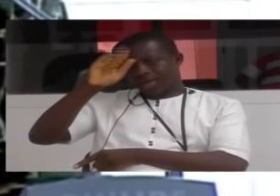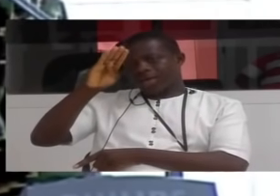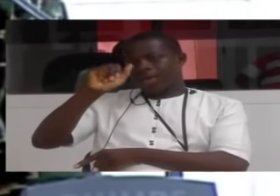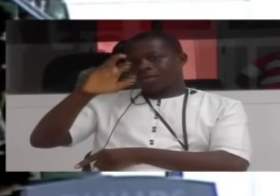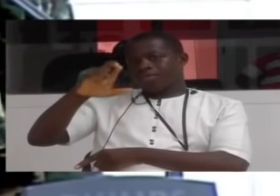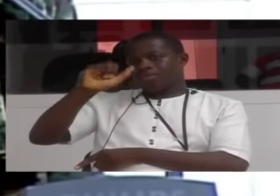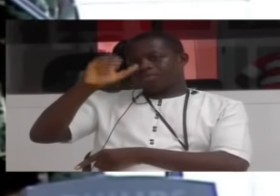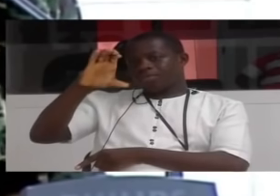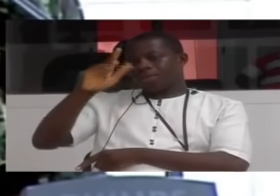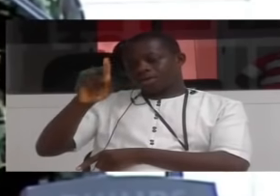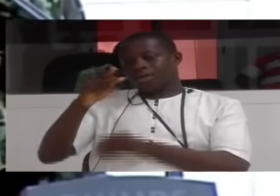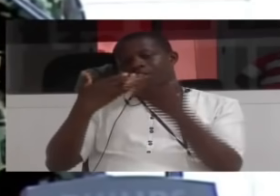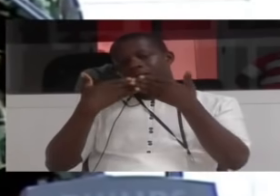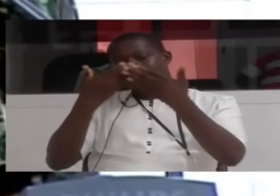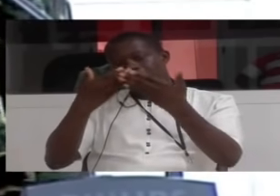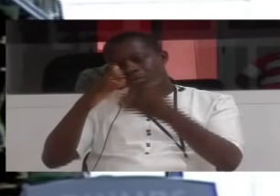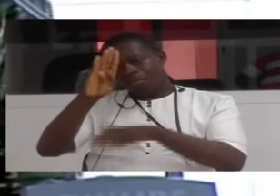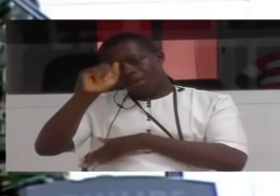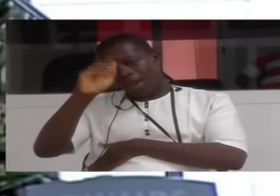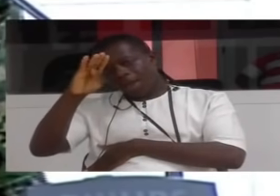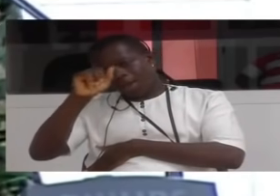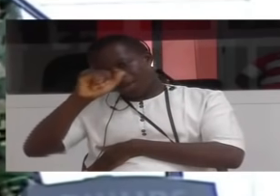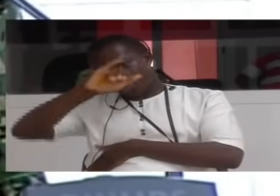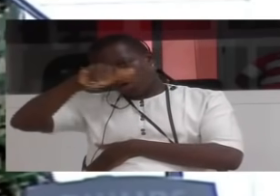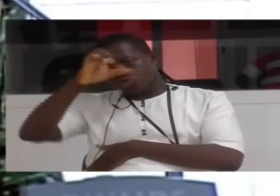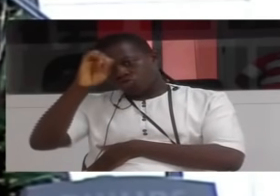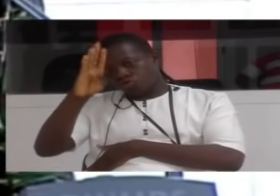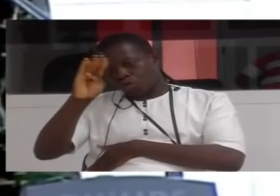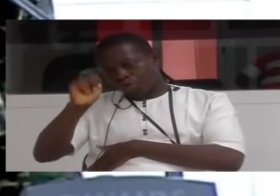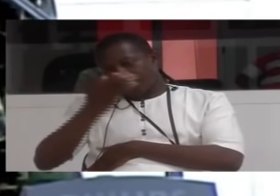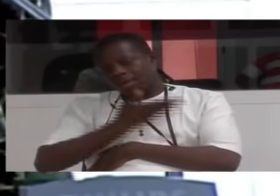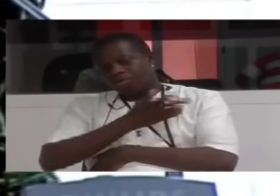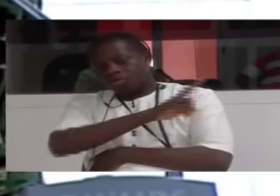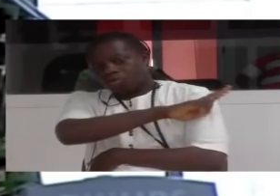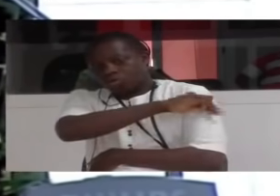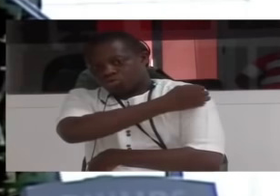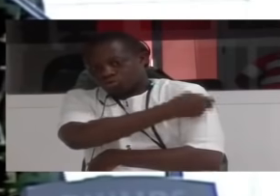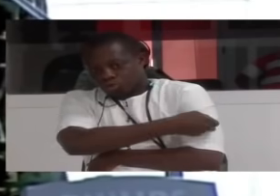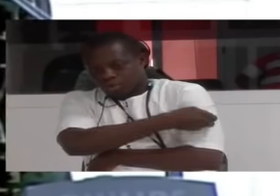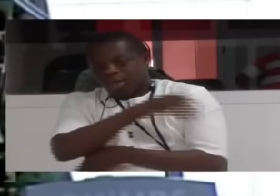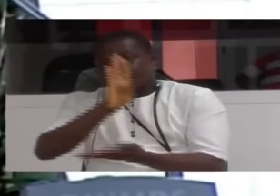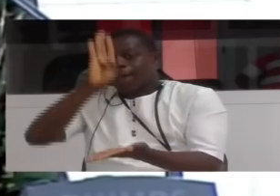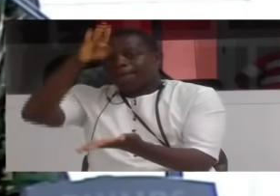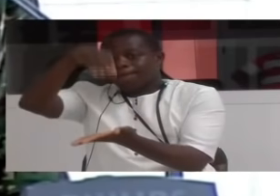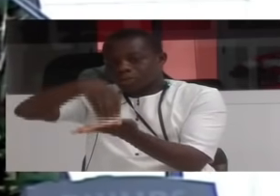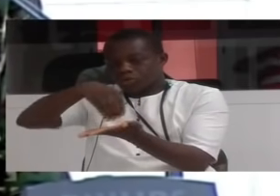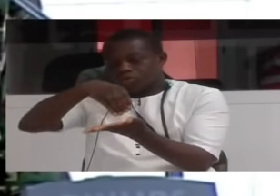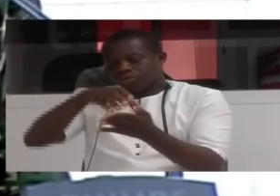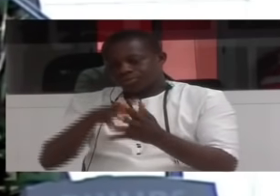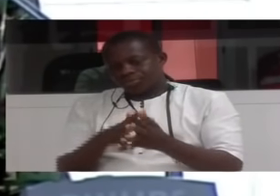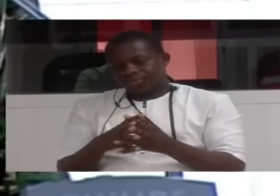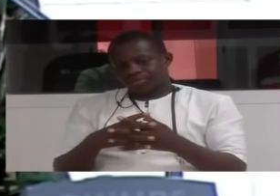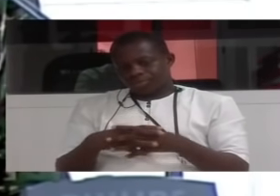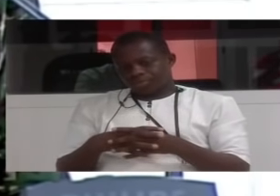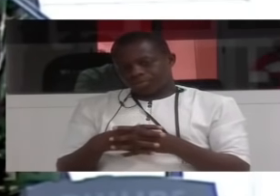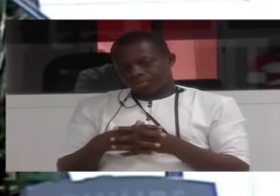Barracks. Munema Baba Diop ñu ko tedal ci l'hôpital Banjul bi, Royal Victoria Hospital. He said to me Baba Diop